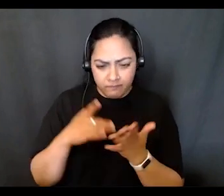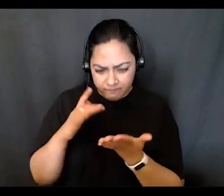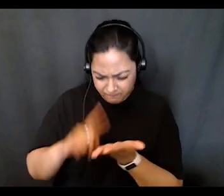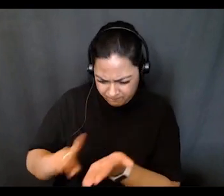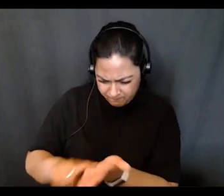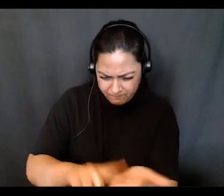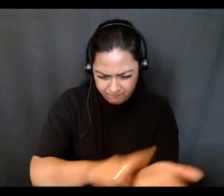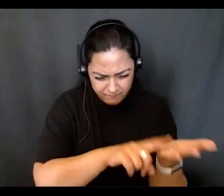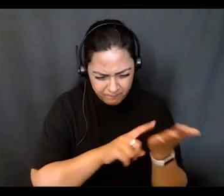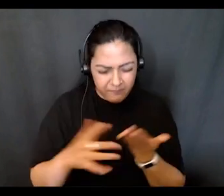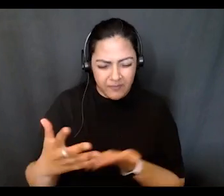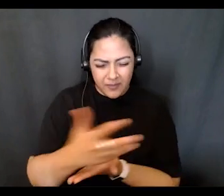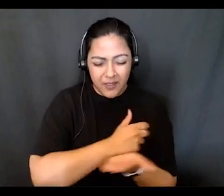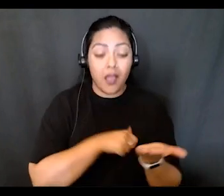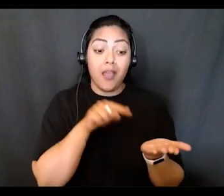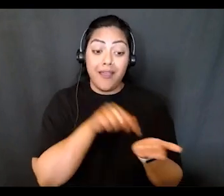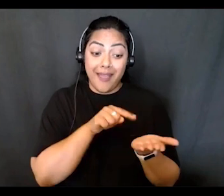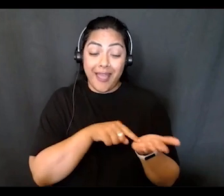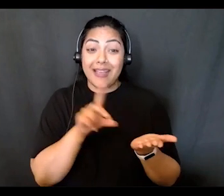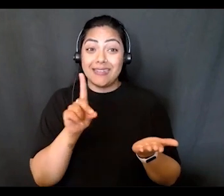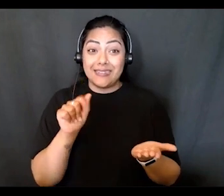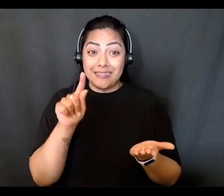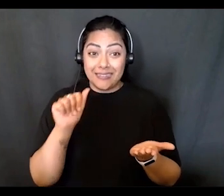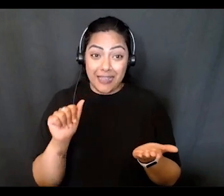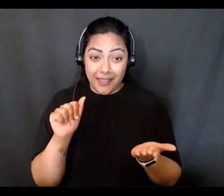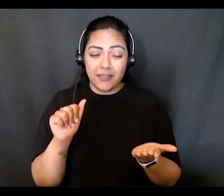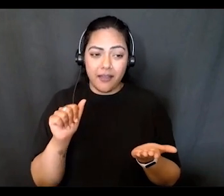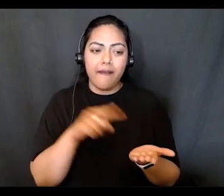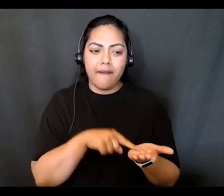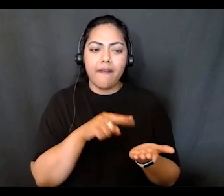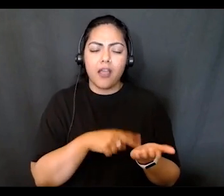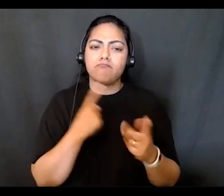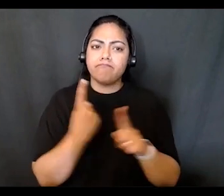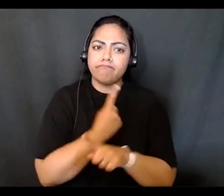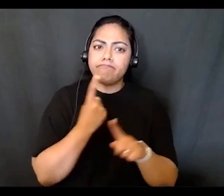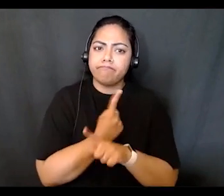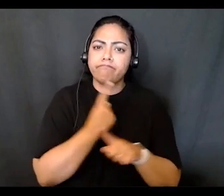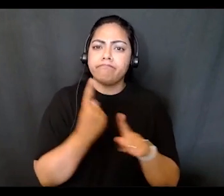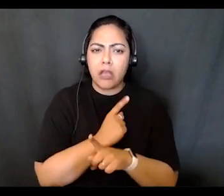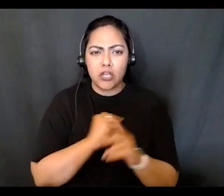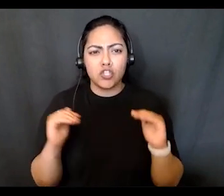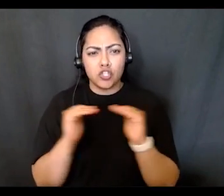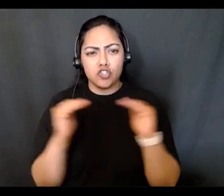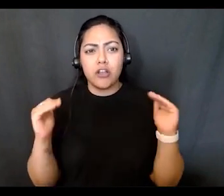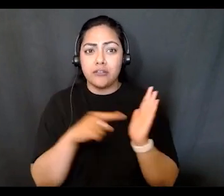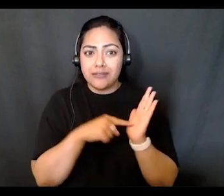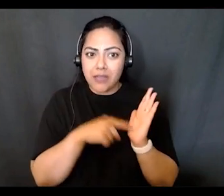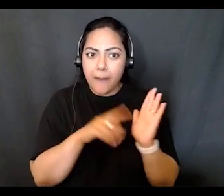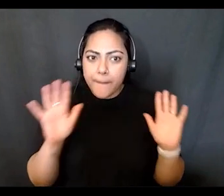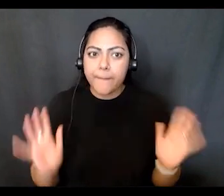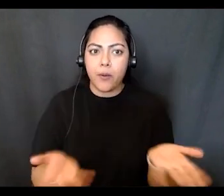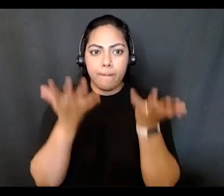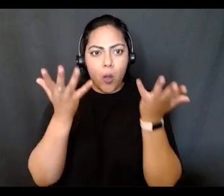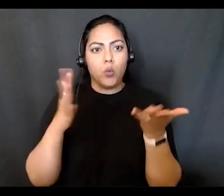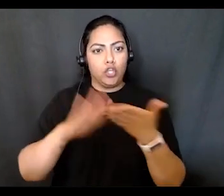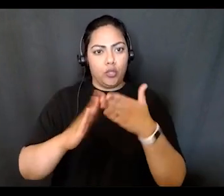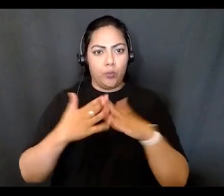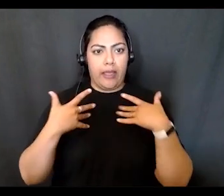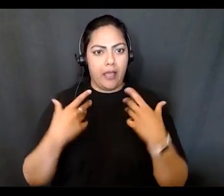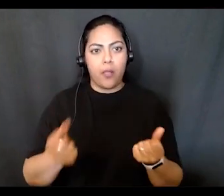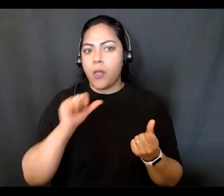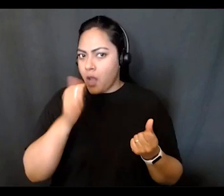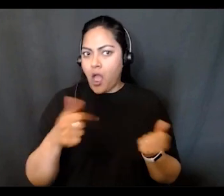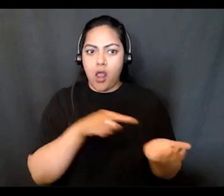need to make sure that we're talking about data justice, data sovereignty, right? So data is used in ways which actually promote community health. Data is not used to